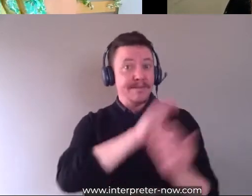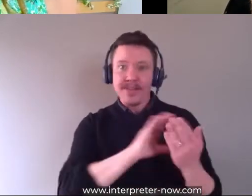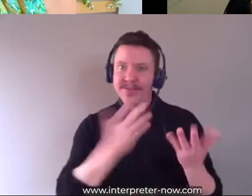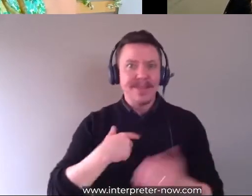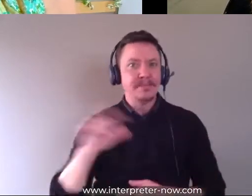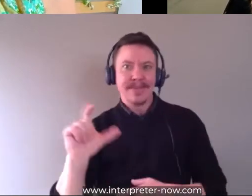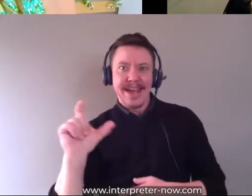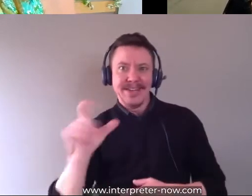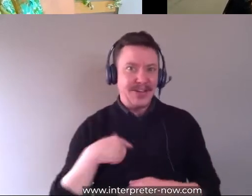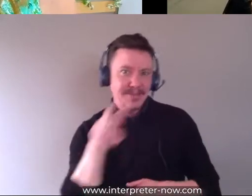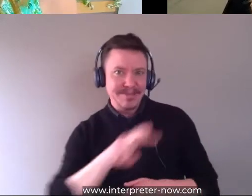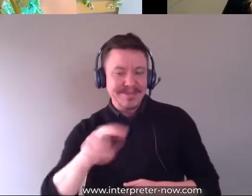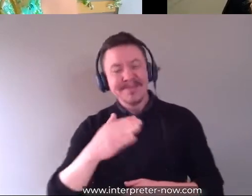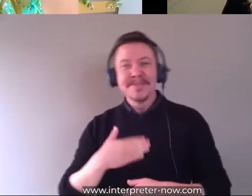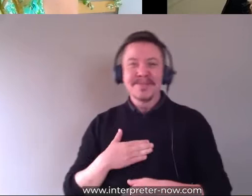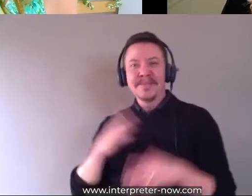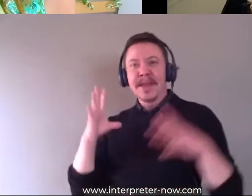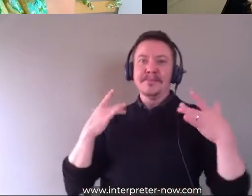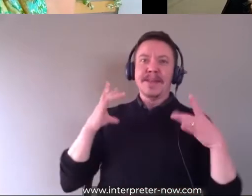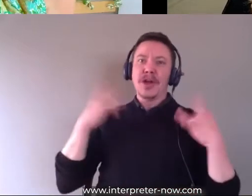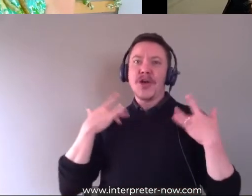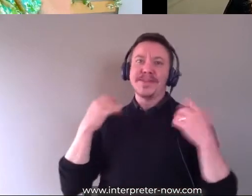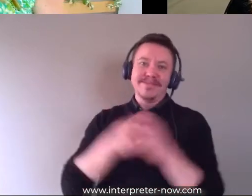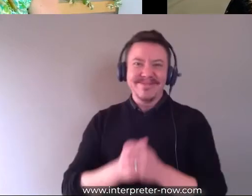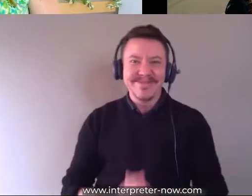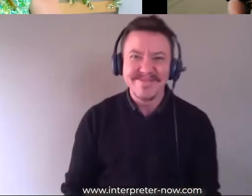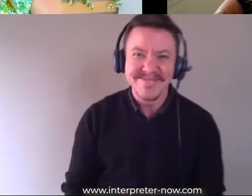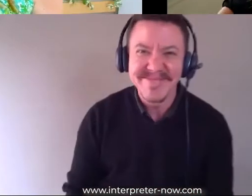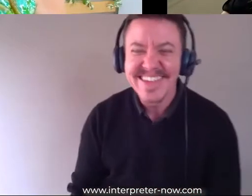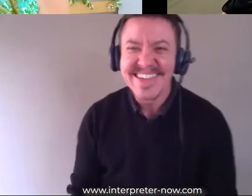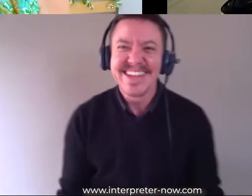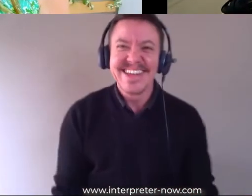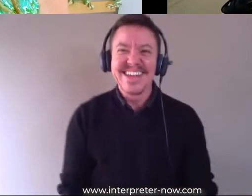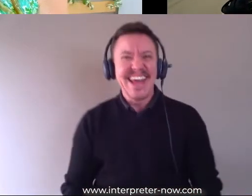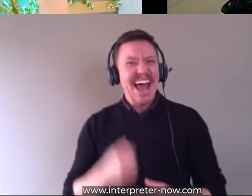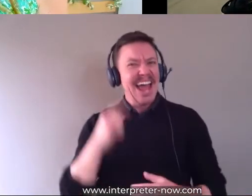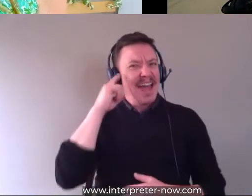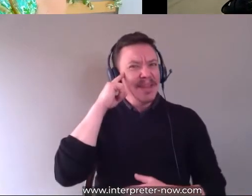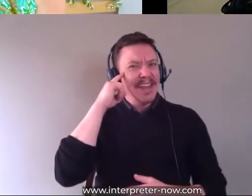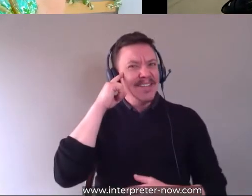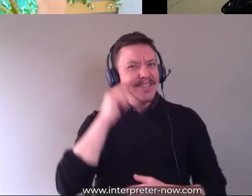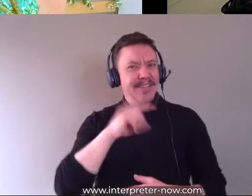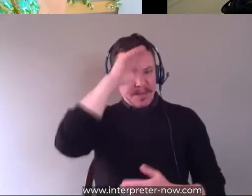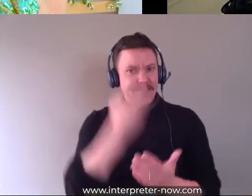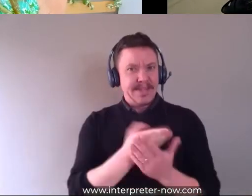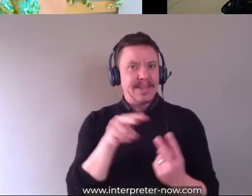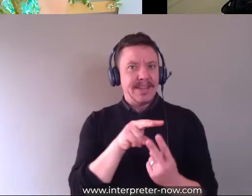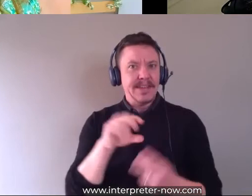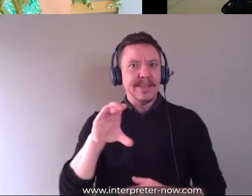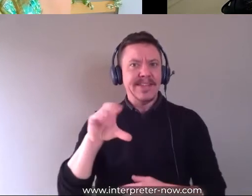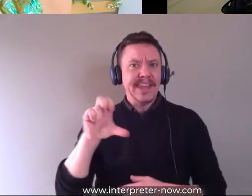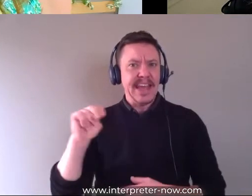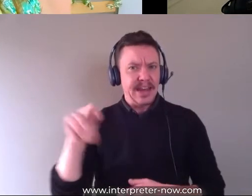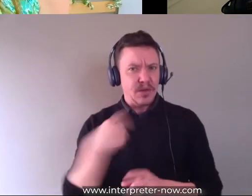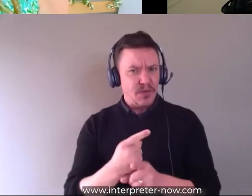My little stars. Yes, exactly. And I believe they were even on CNN or something,